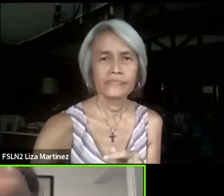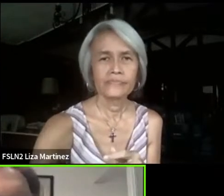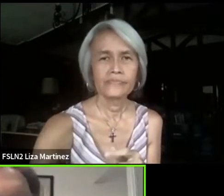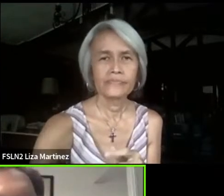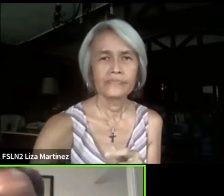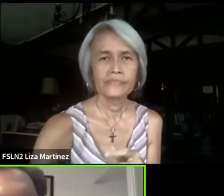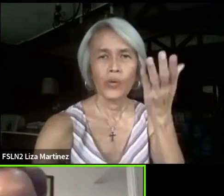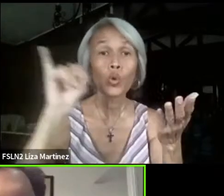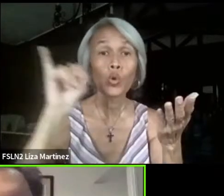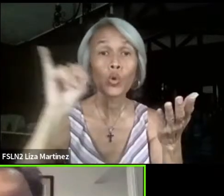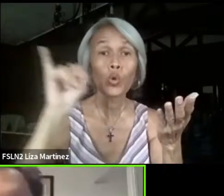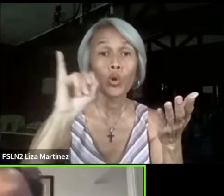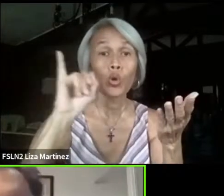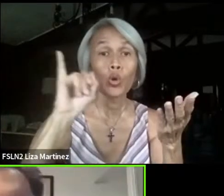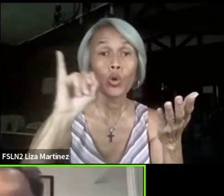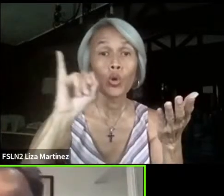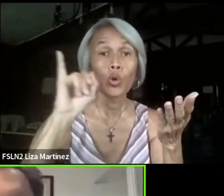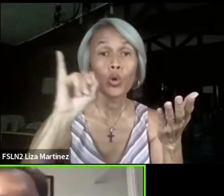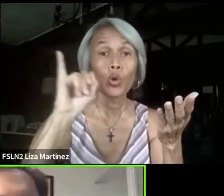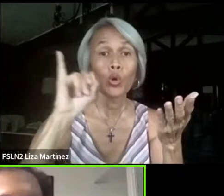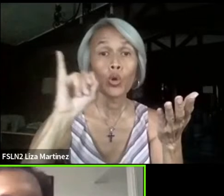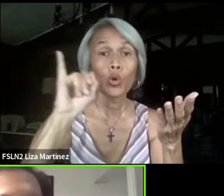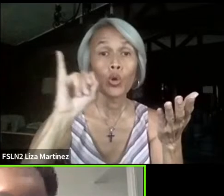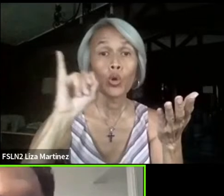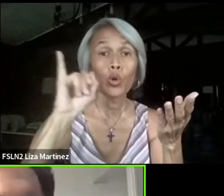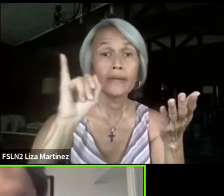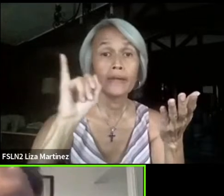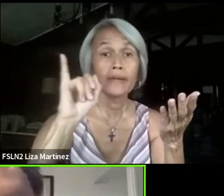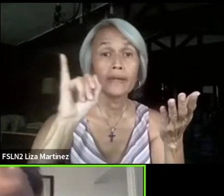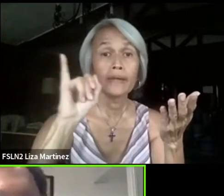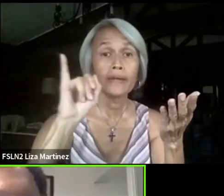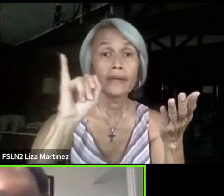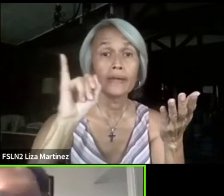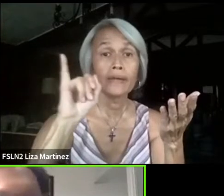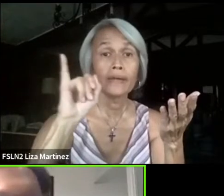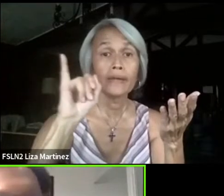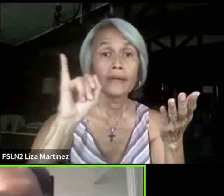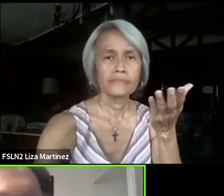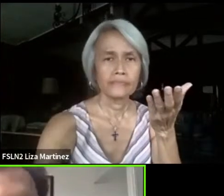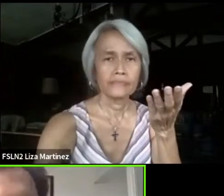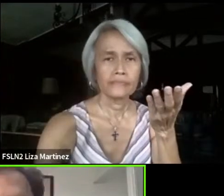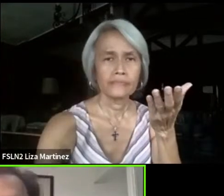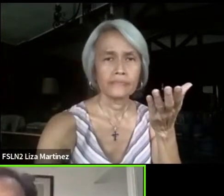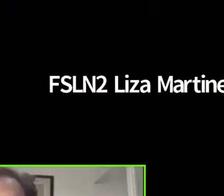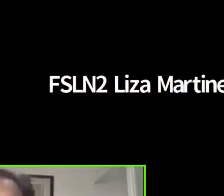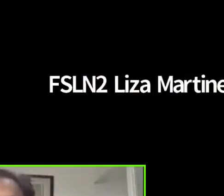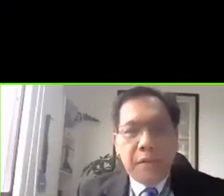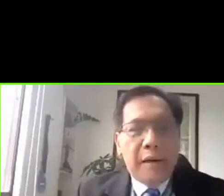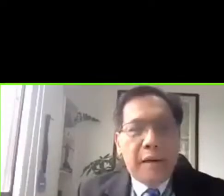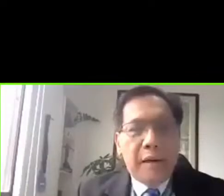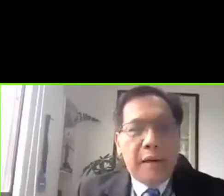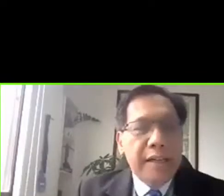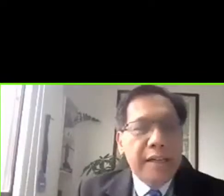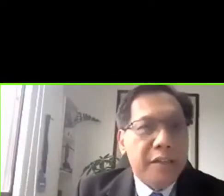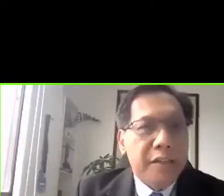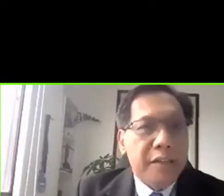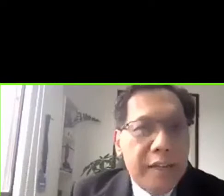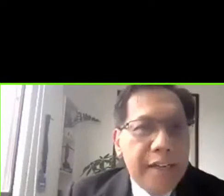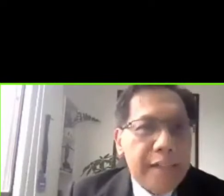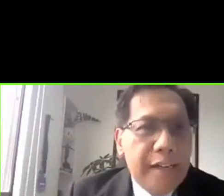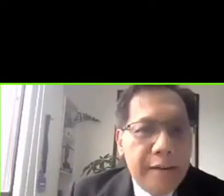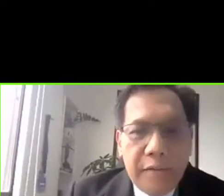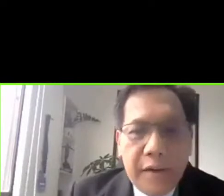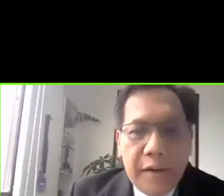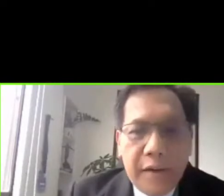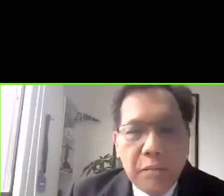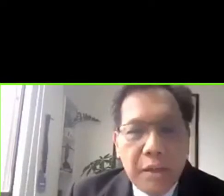attendees. Good afternoon, good afternoon, magandang hapon. Assalamu alaikum to everyone. So I am Richard Gonzalez.